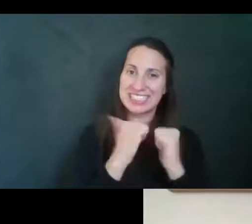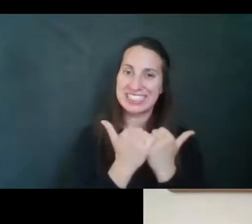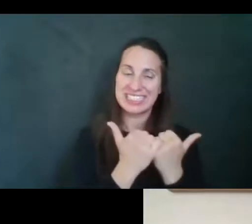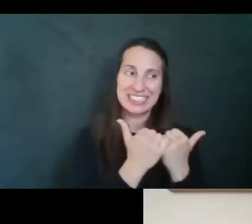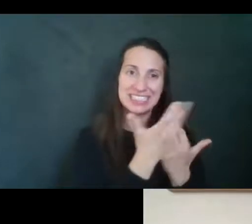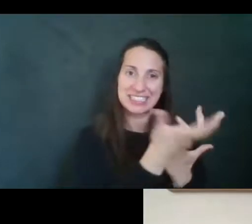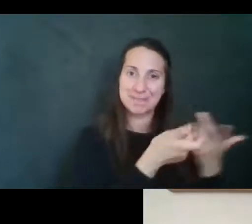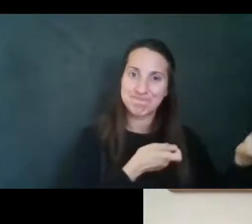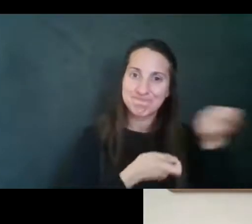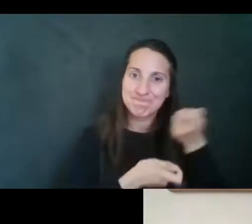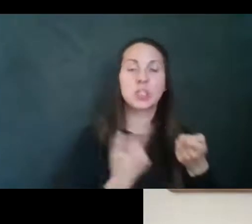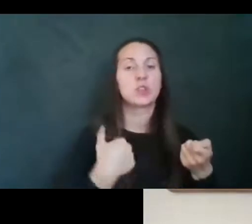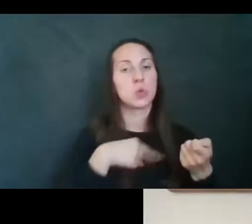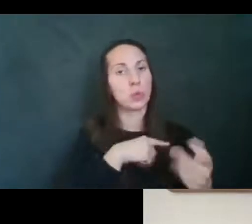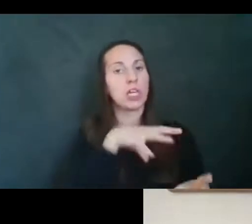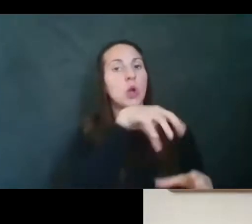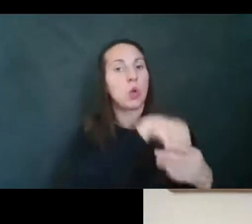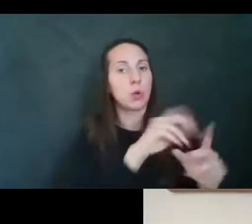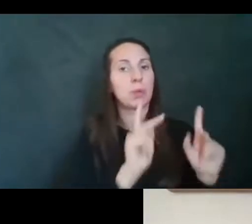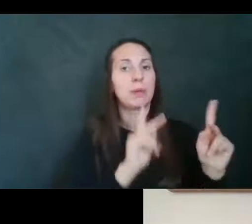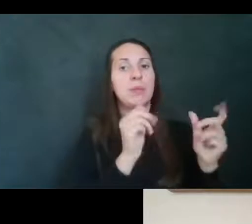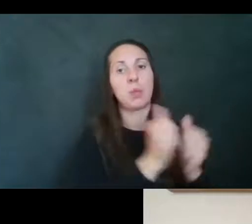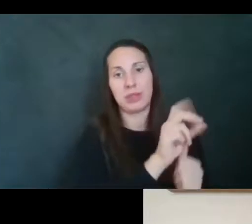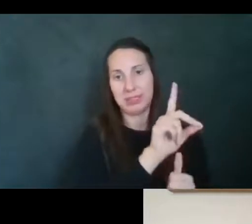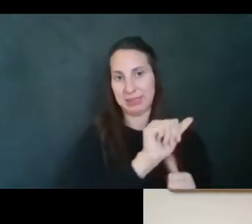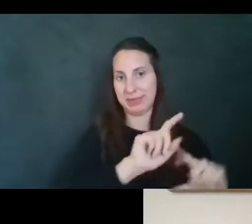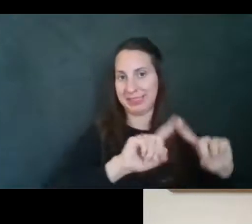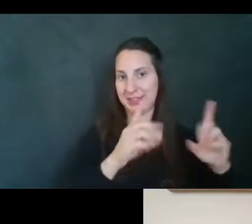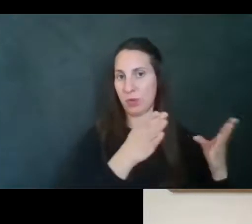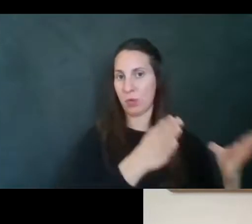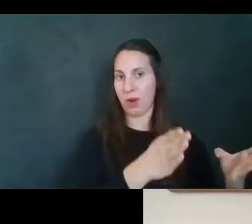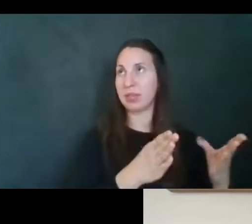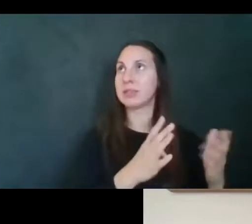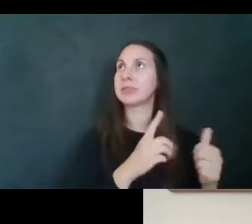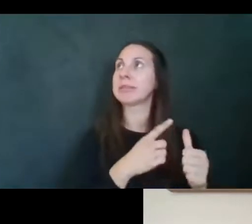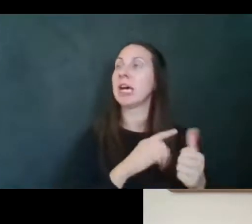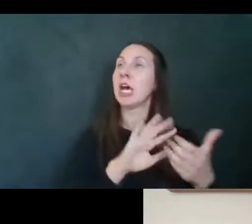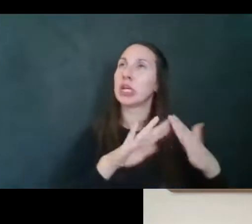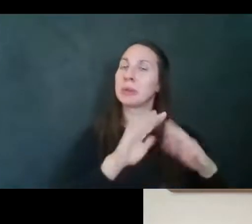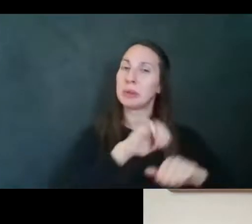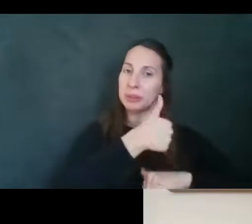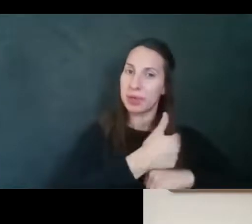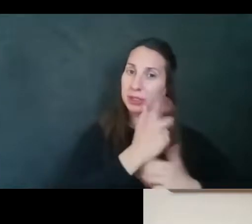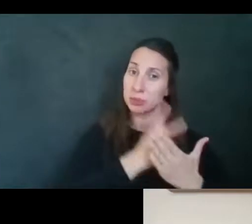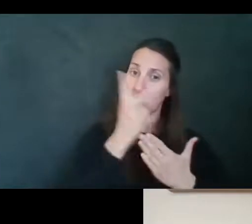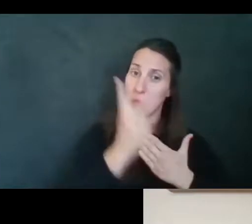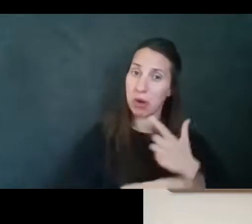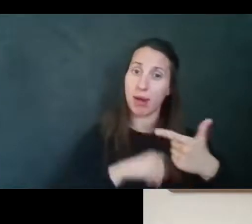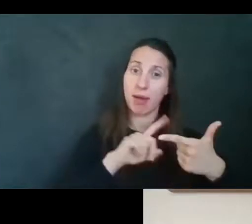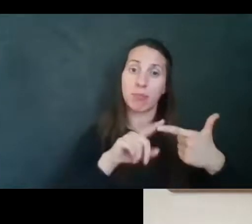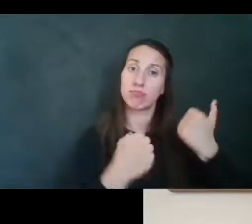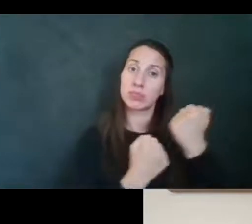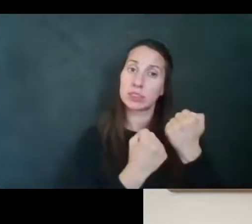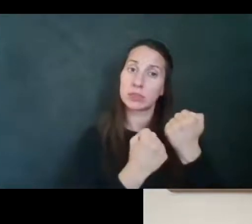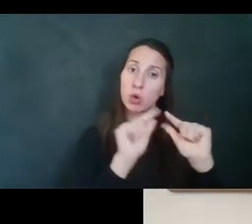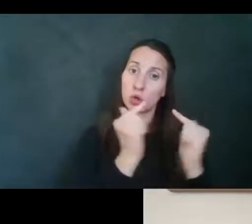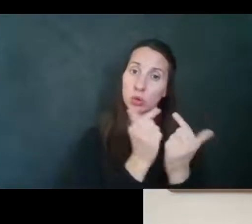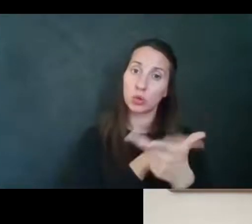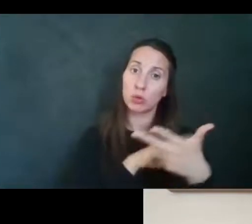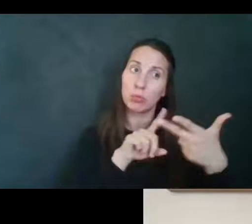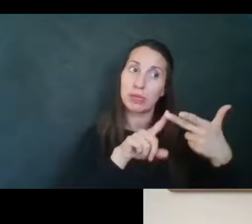ways. So we had community-based programming, we had support groups, we had educational programs where